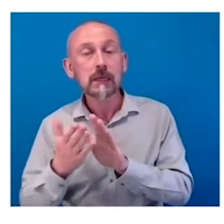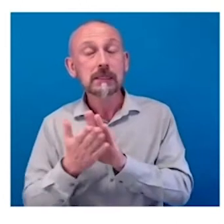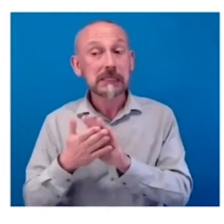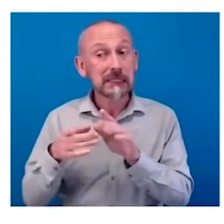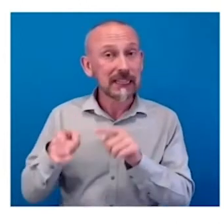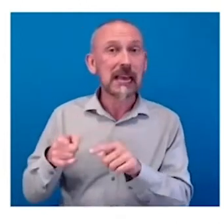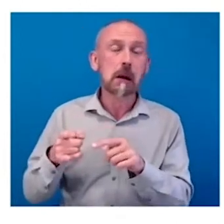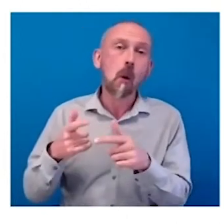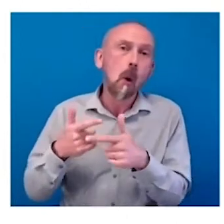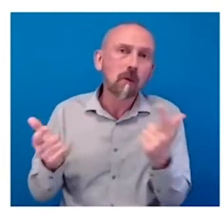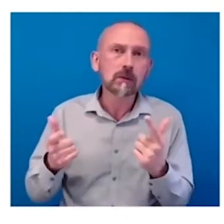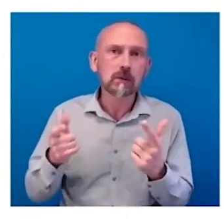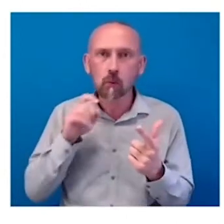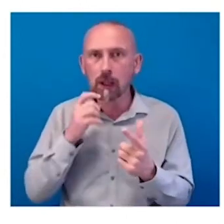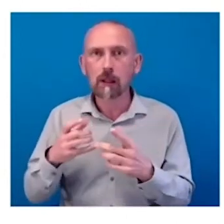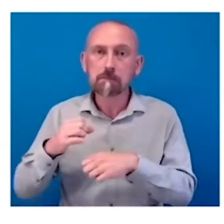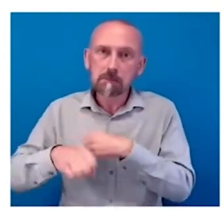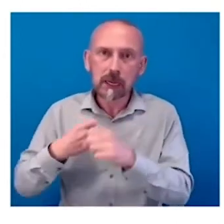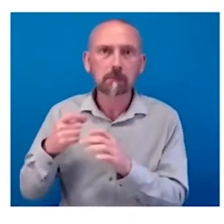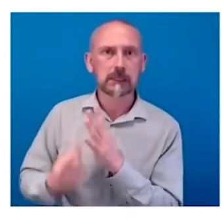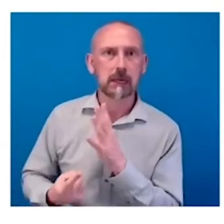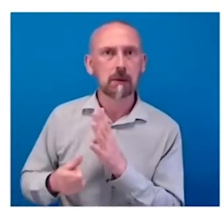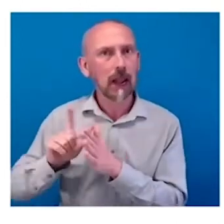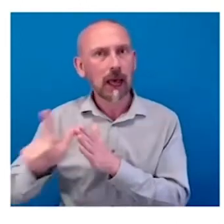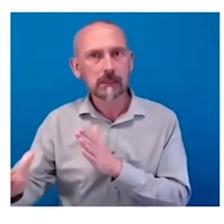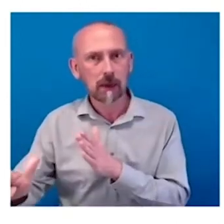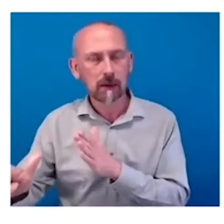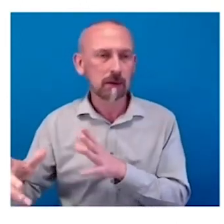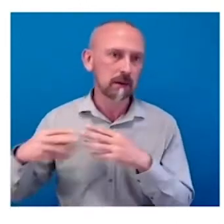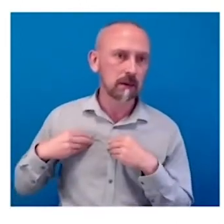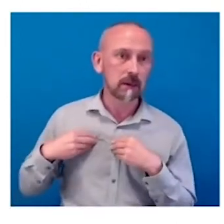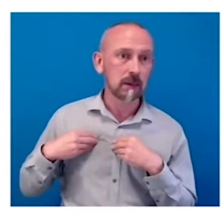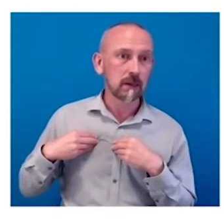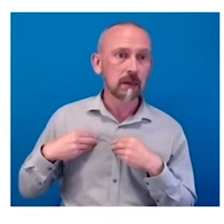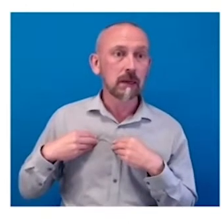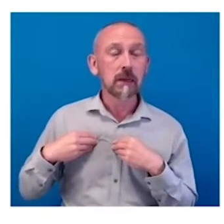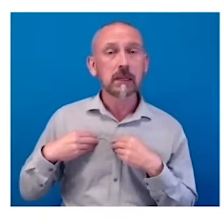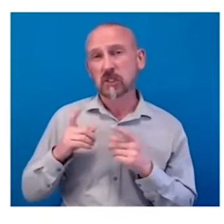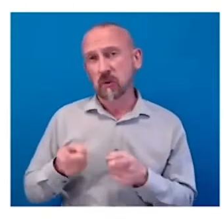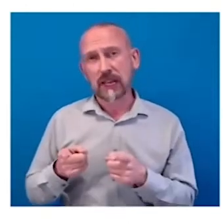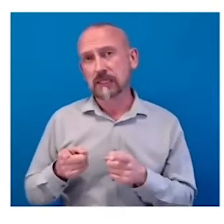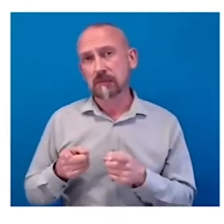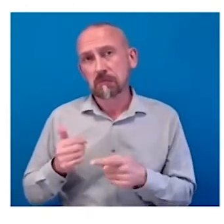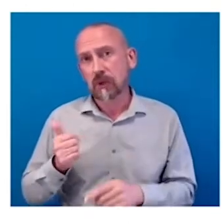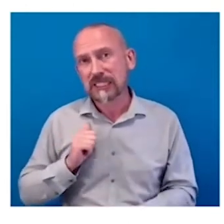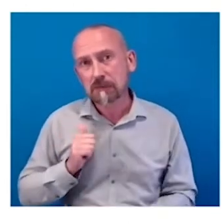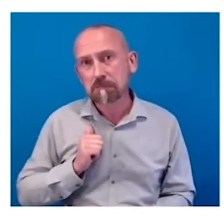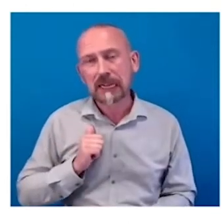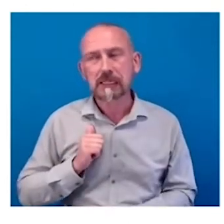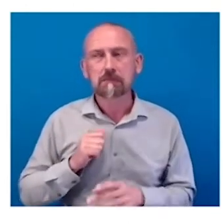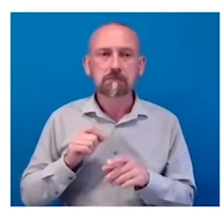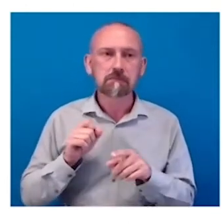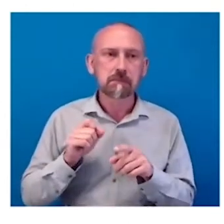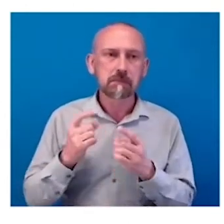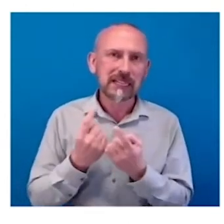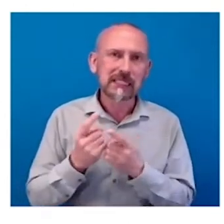while they are in work. And those impairment, we usually expect those to be things like vision